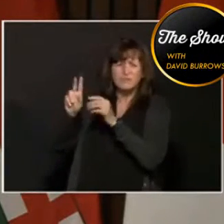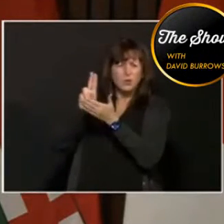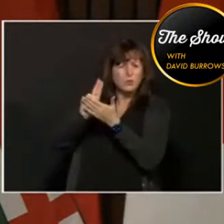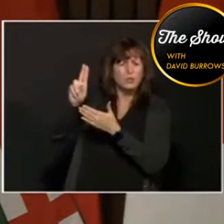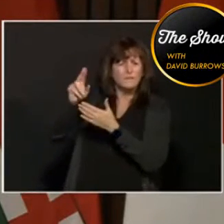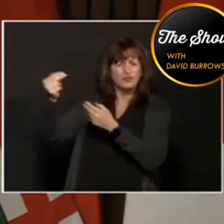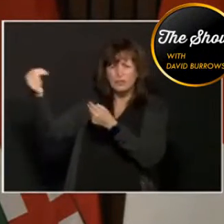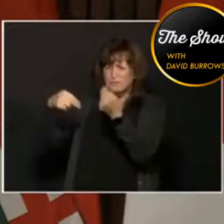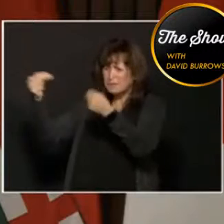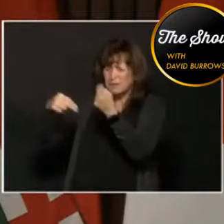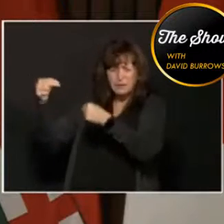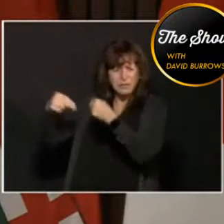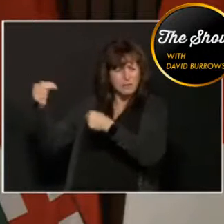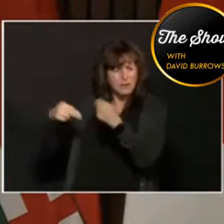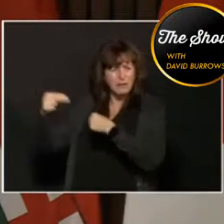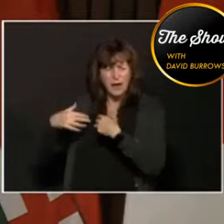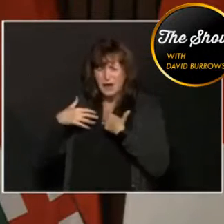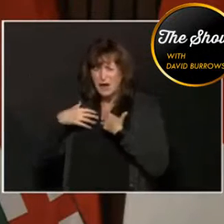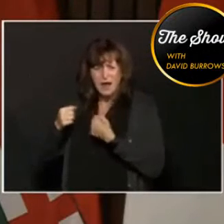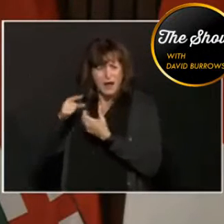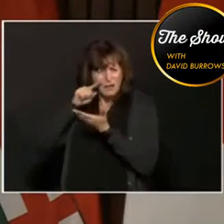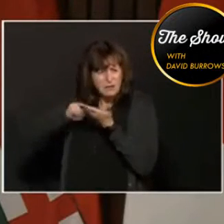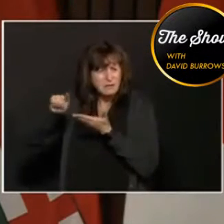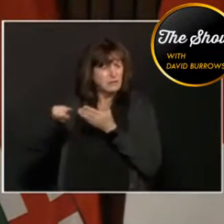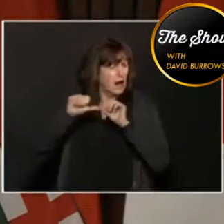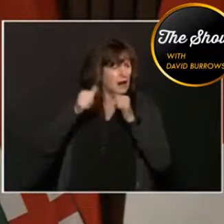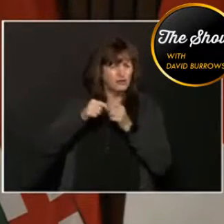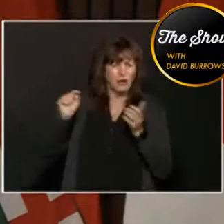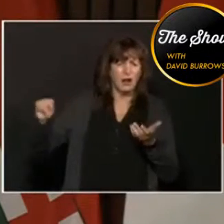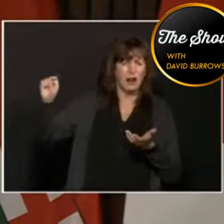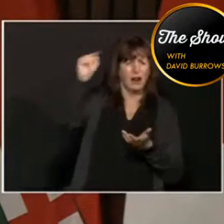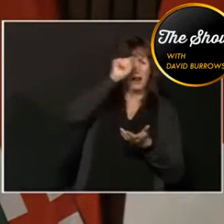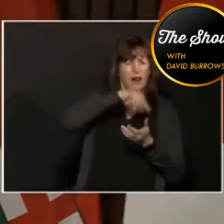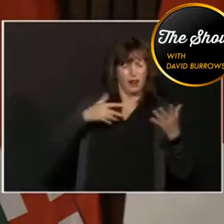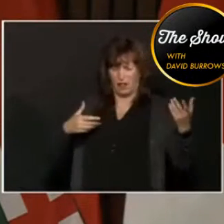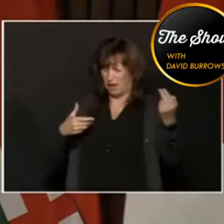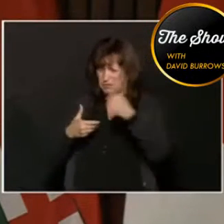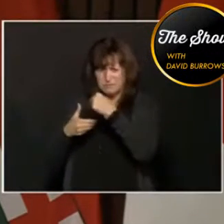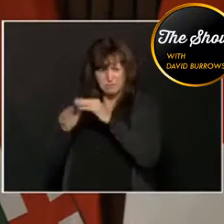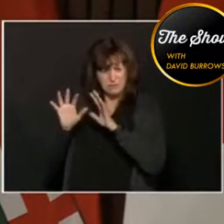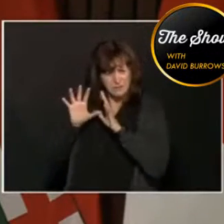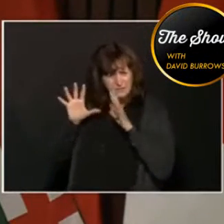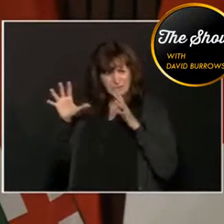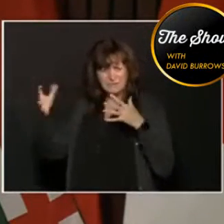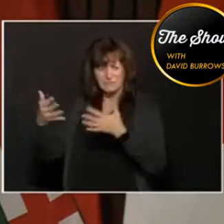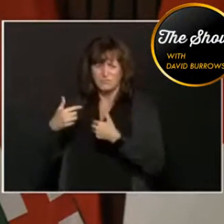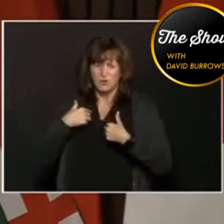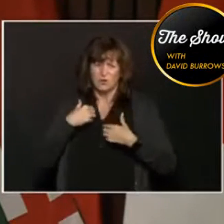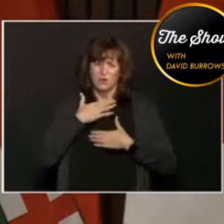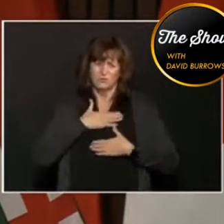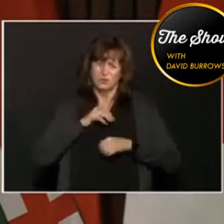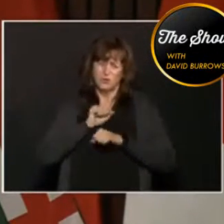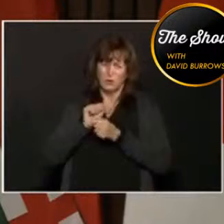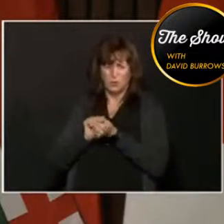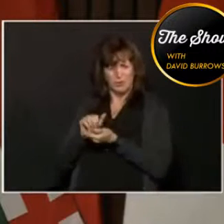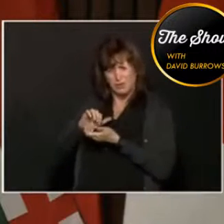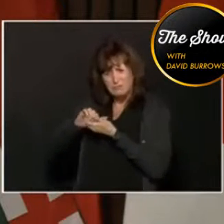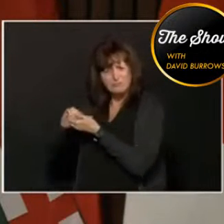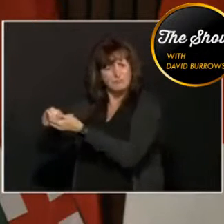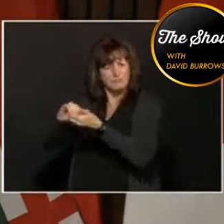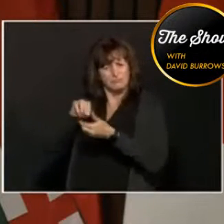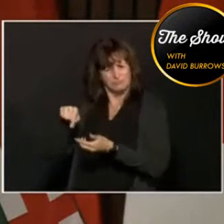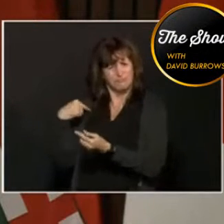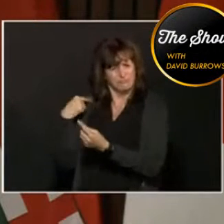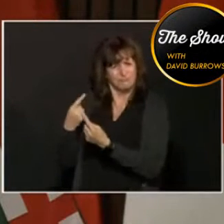institutes, agencies, and other groups across the province, and it's been a pleasure to work with them over the last several months. We can go now to